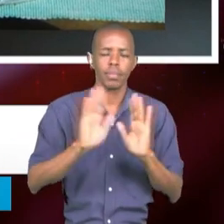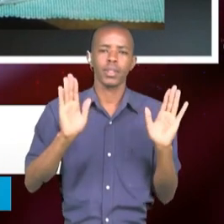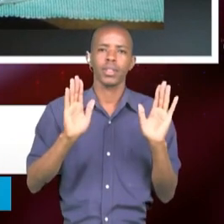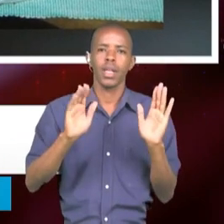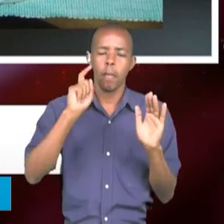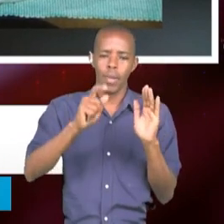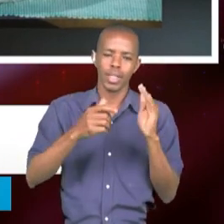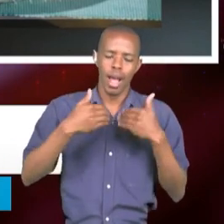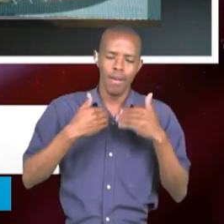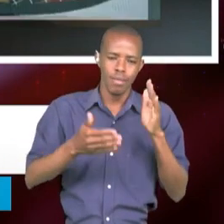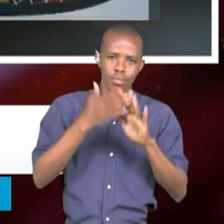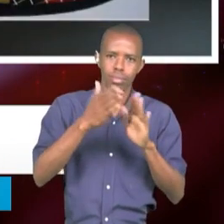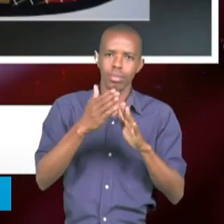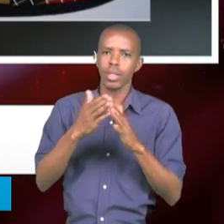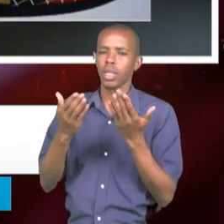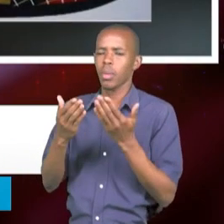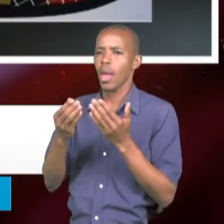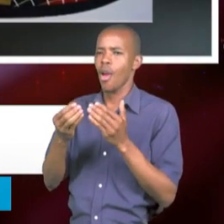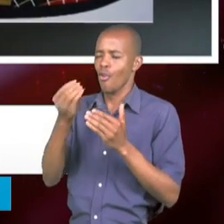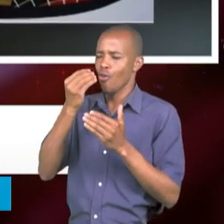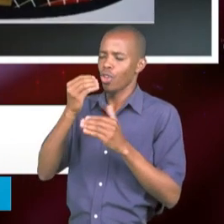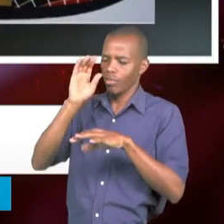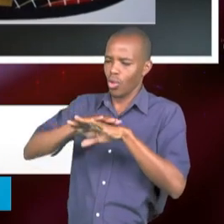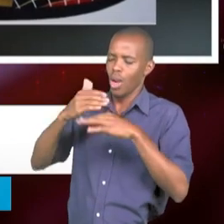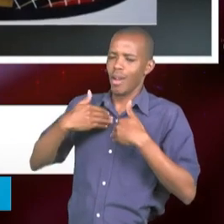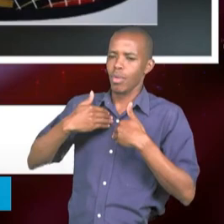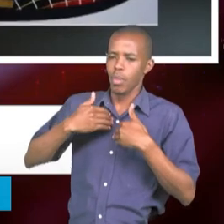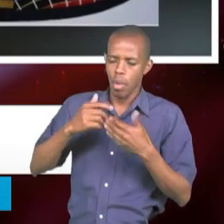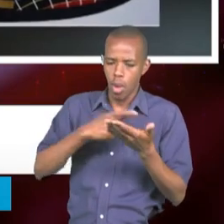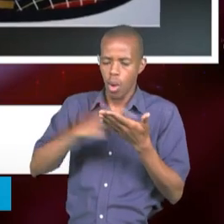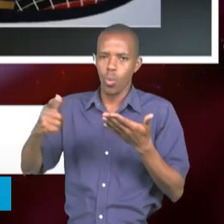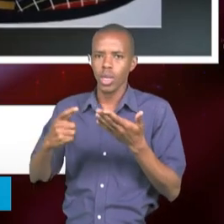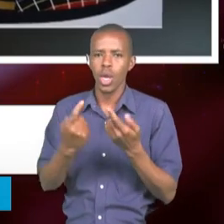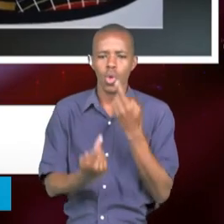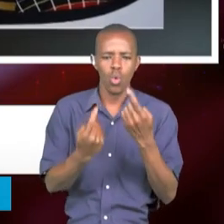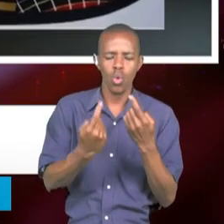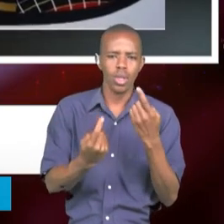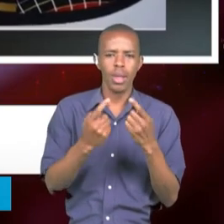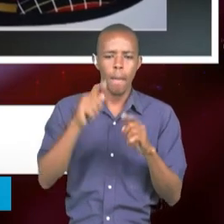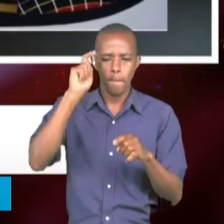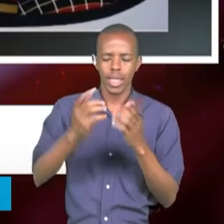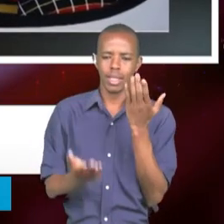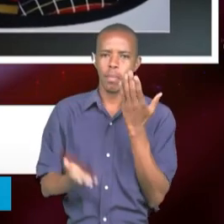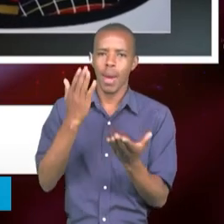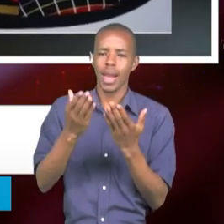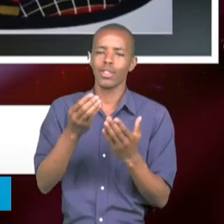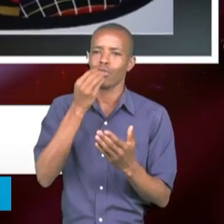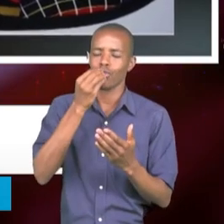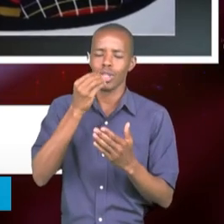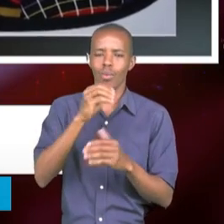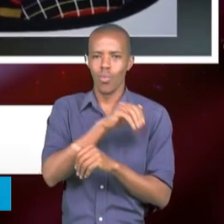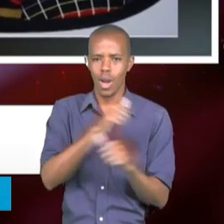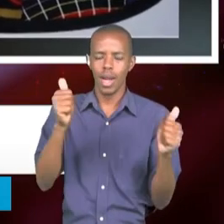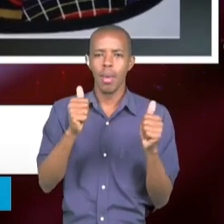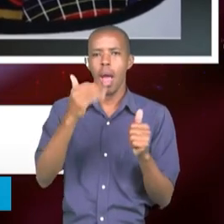Very chapter by the way. Now, do you have a nutritional plan? For example, a week. You know, you can just cook anything. Yeah. The people want a balanced diet. Yes. Monday